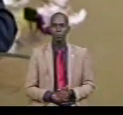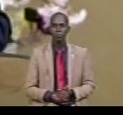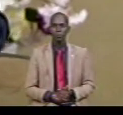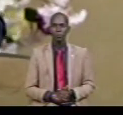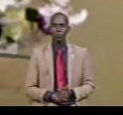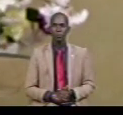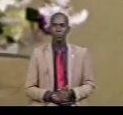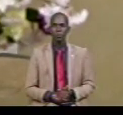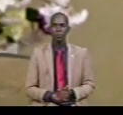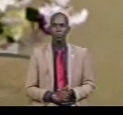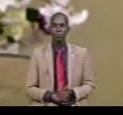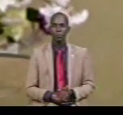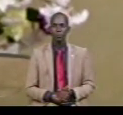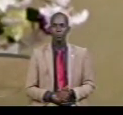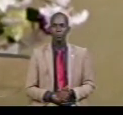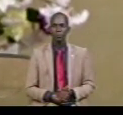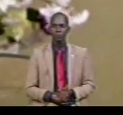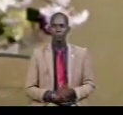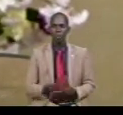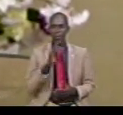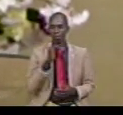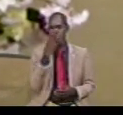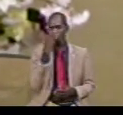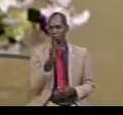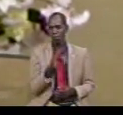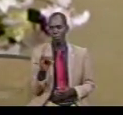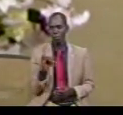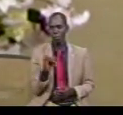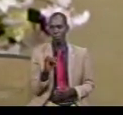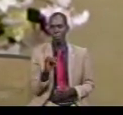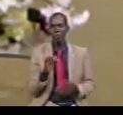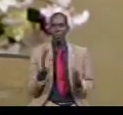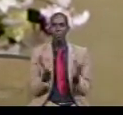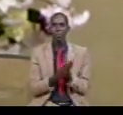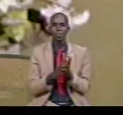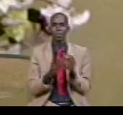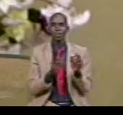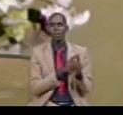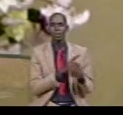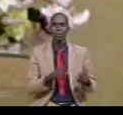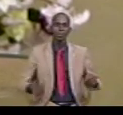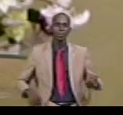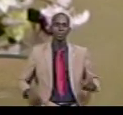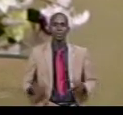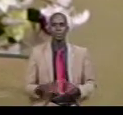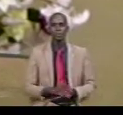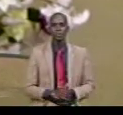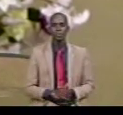I guess somebody has to wake up. I said, praise the Lord.